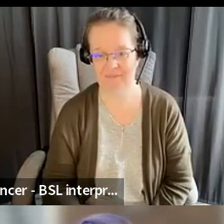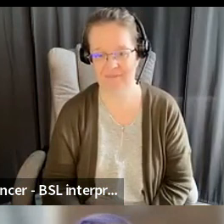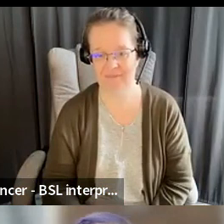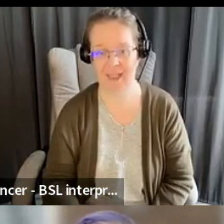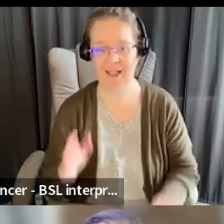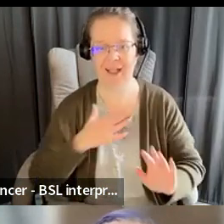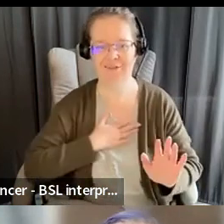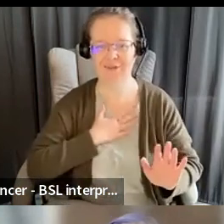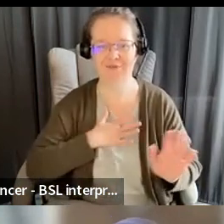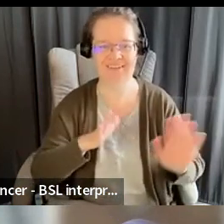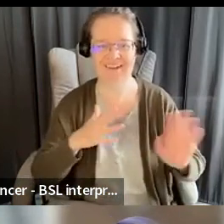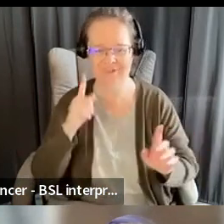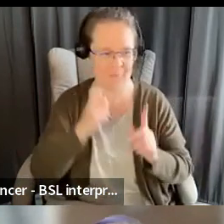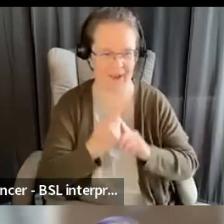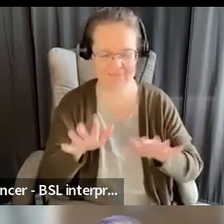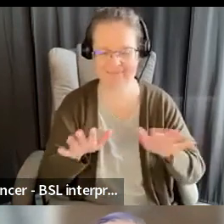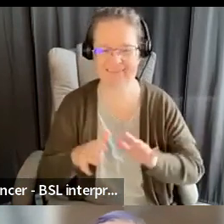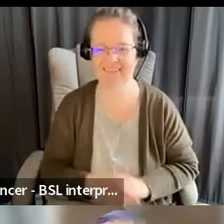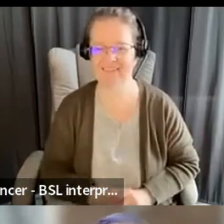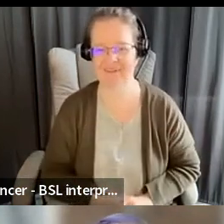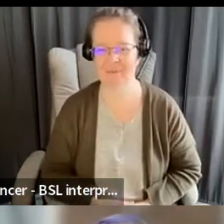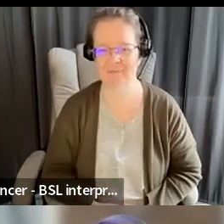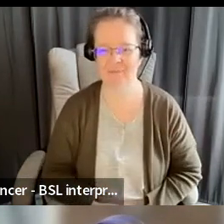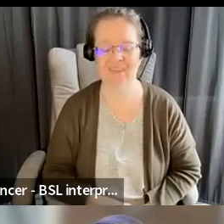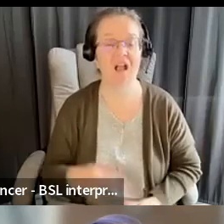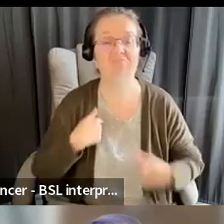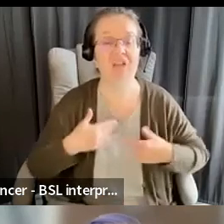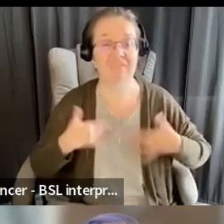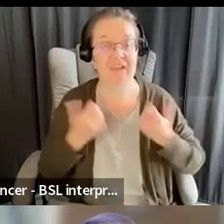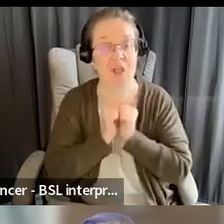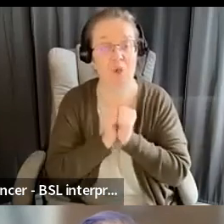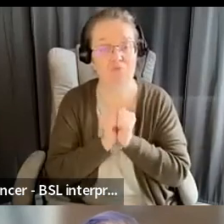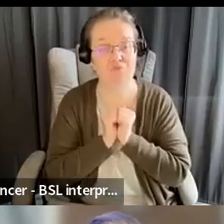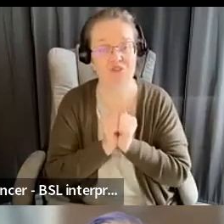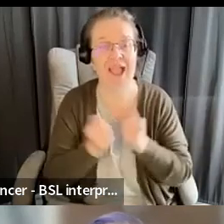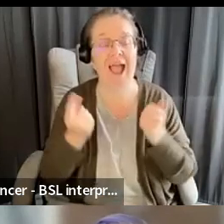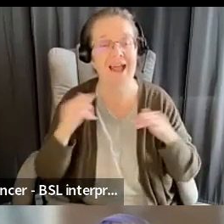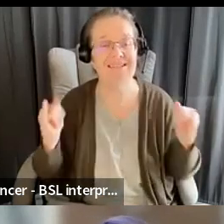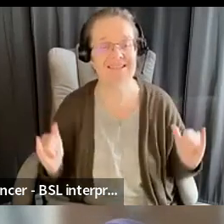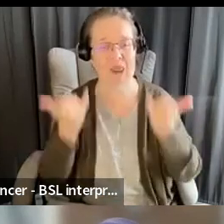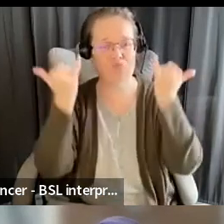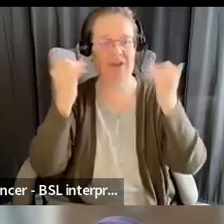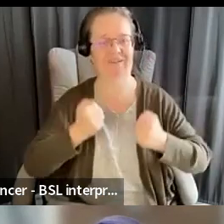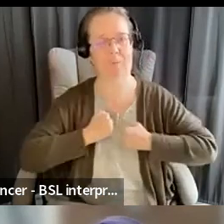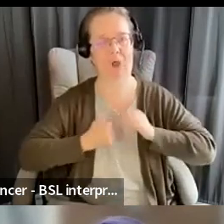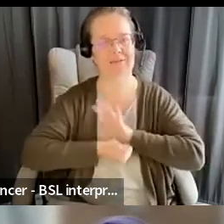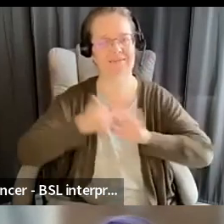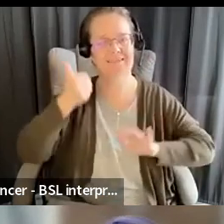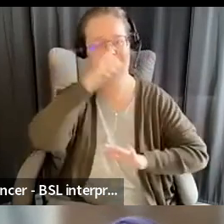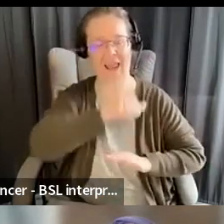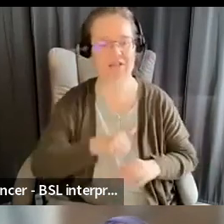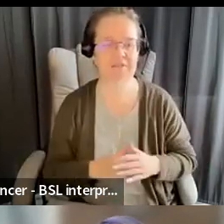Sorry, I was having a mare. Being appreciated and celebrated for your talent. Andrew